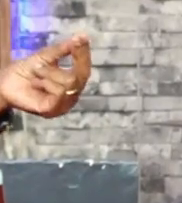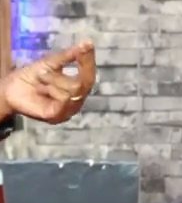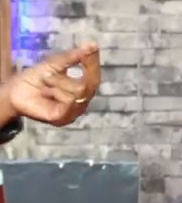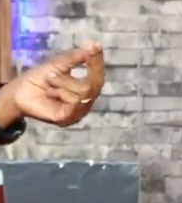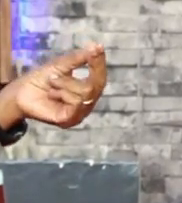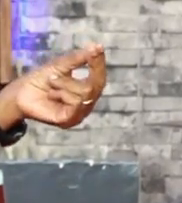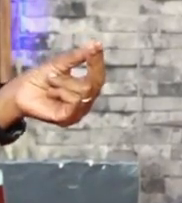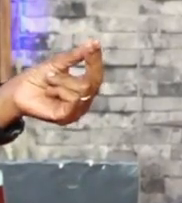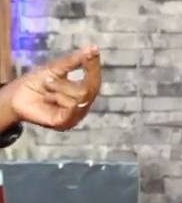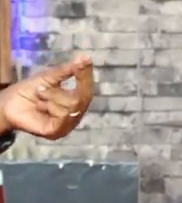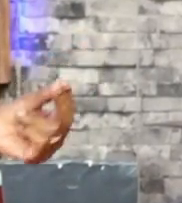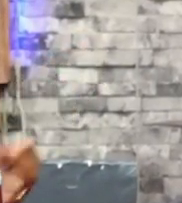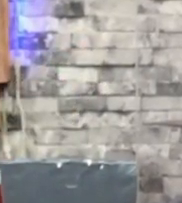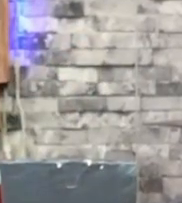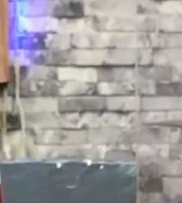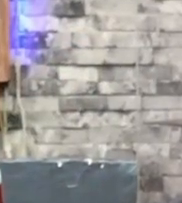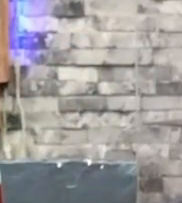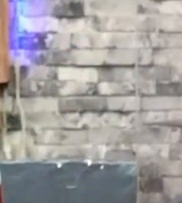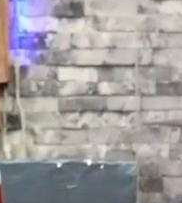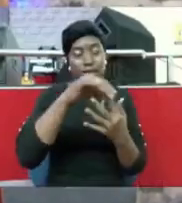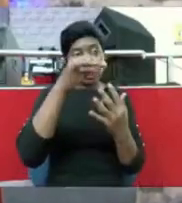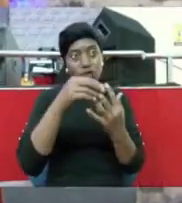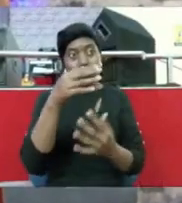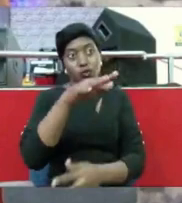obligation. Hiyo ni ya